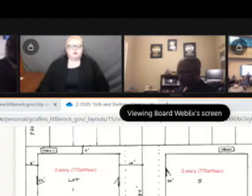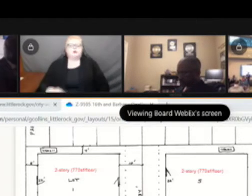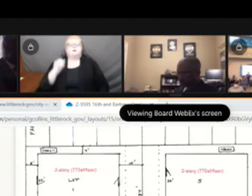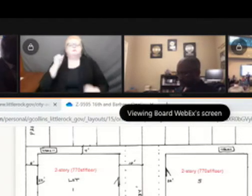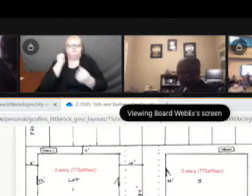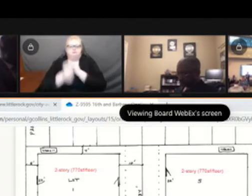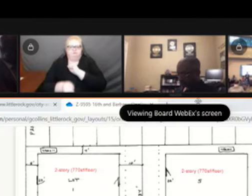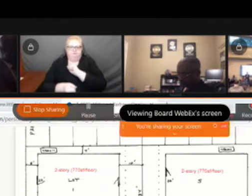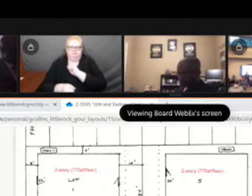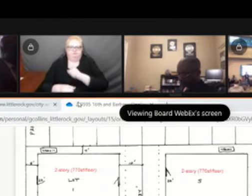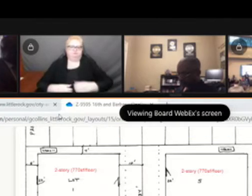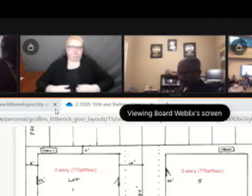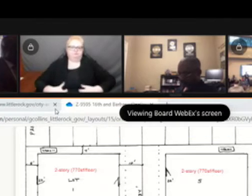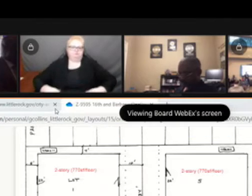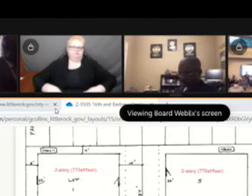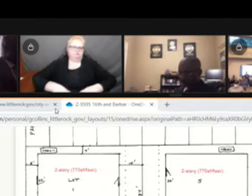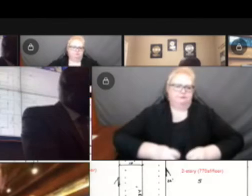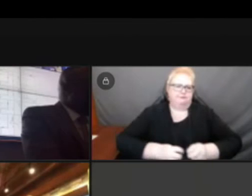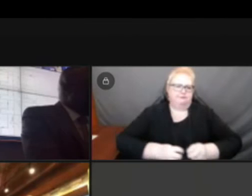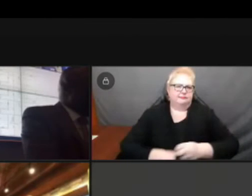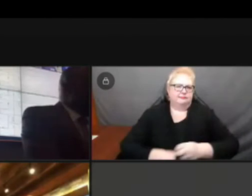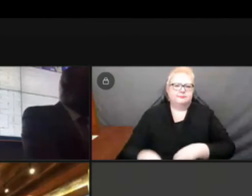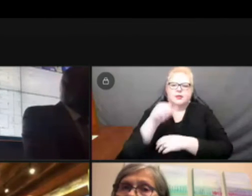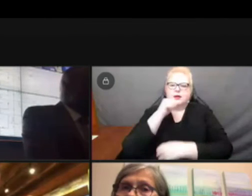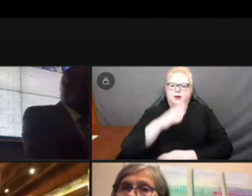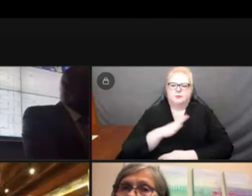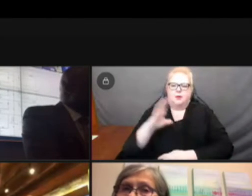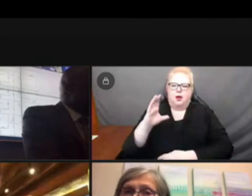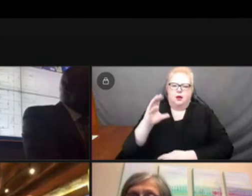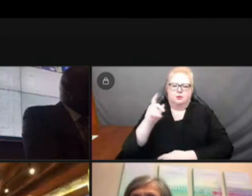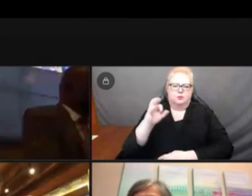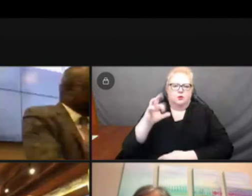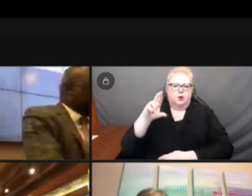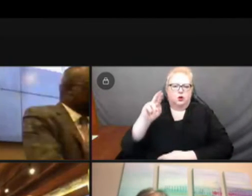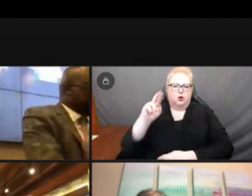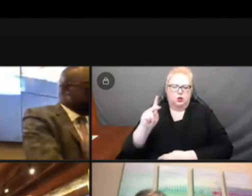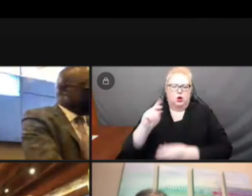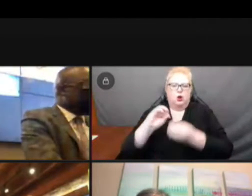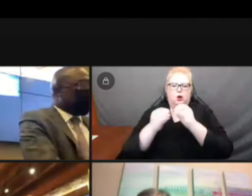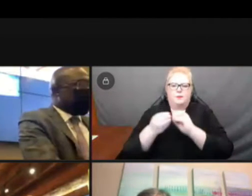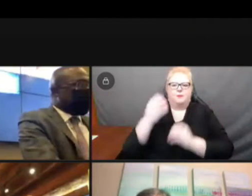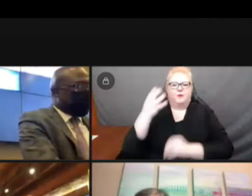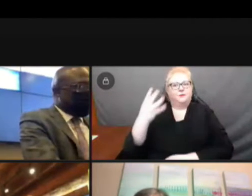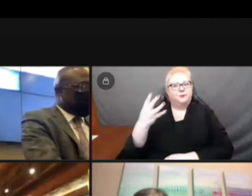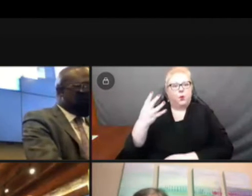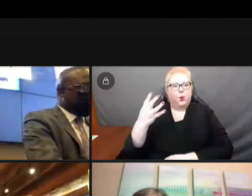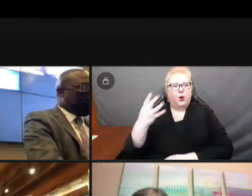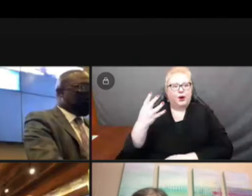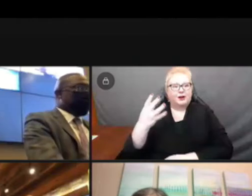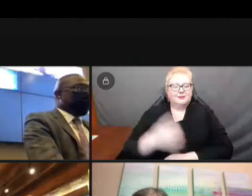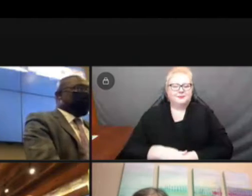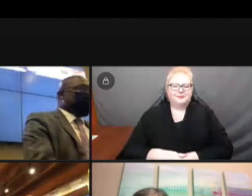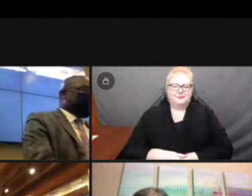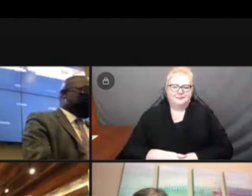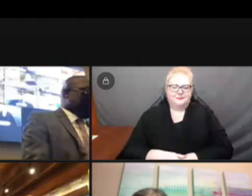have it. Madam Clerk, if you would please read resolution number 4.